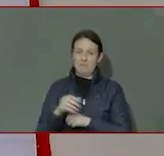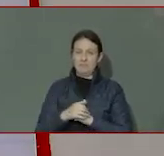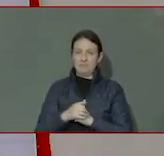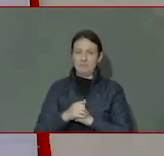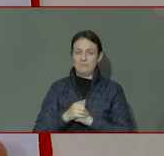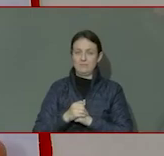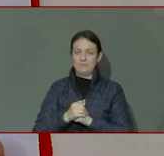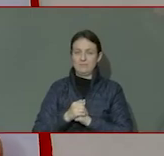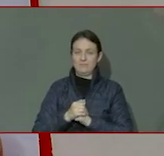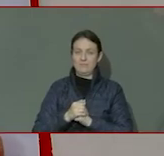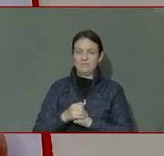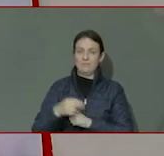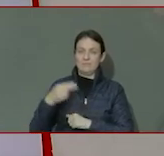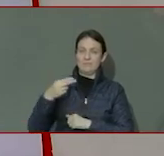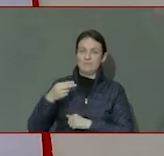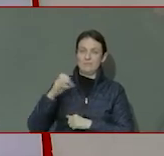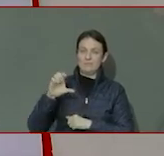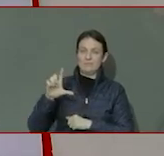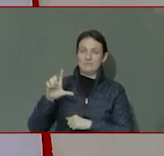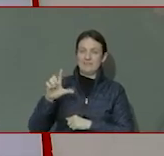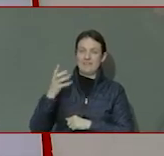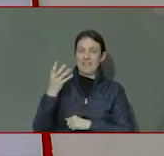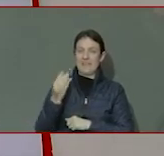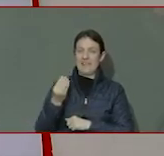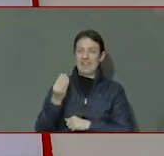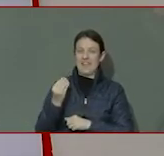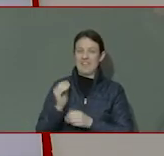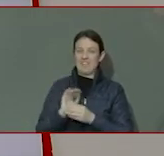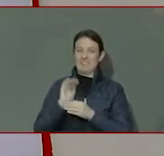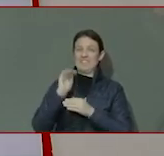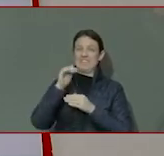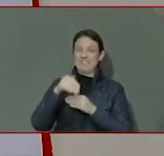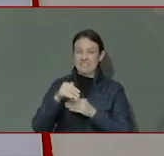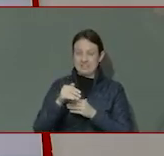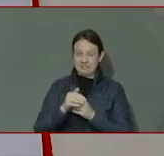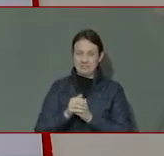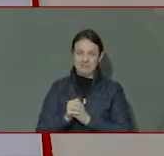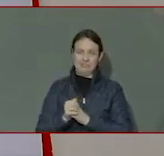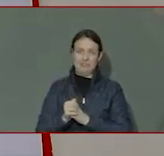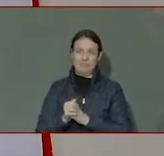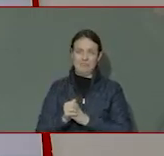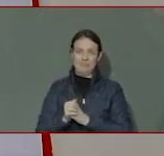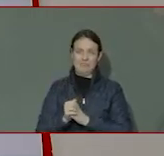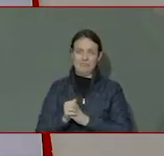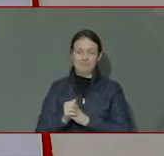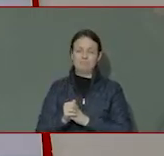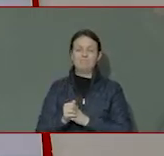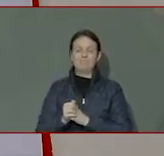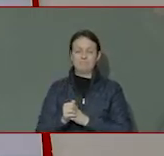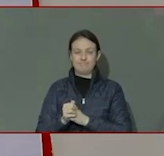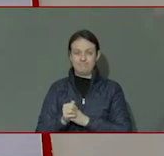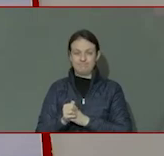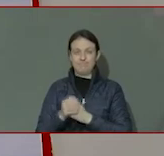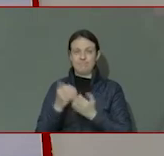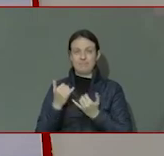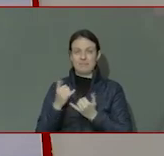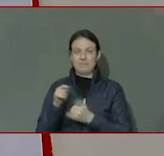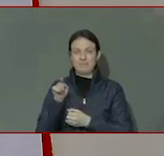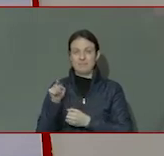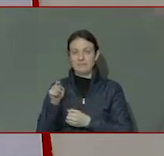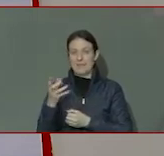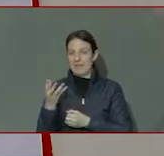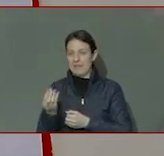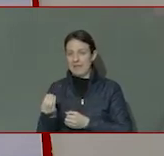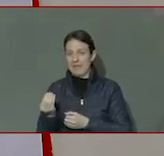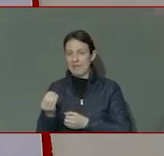That is the hydrochloric acid that is in excess. Okay? So this is what was left. So I'm going